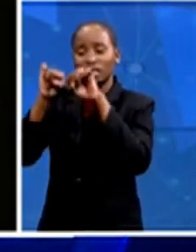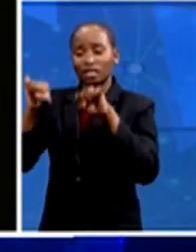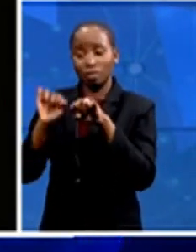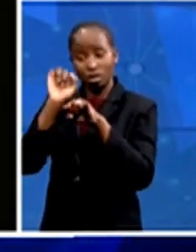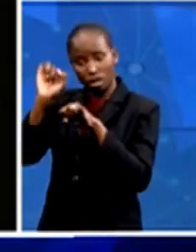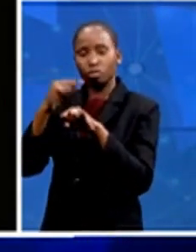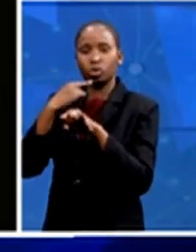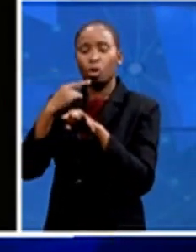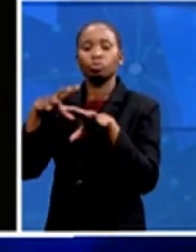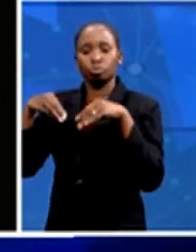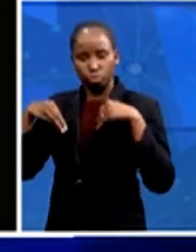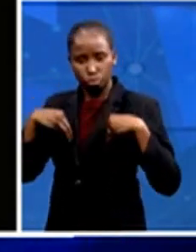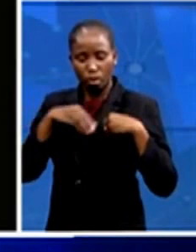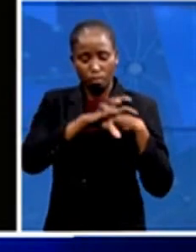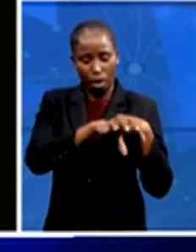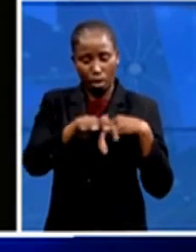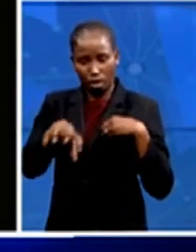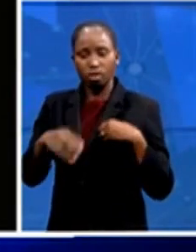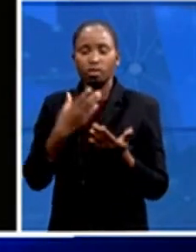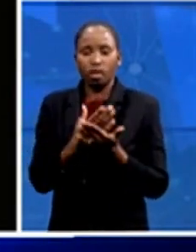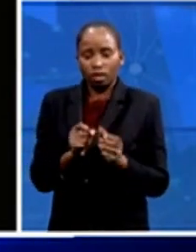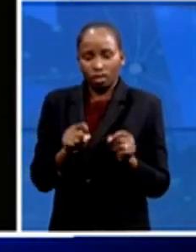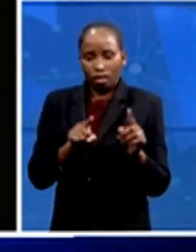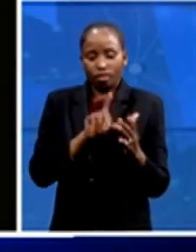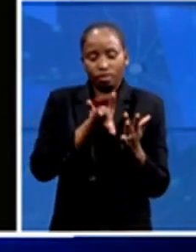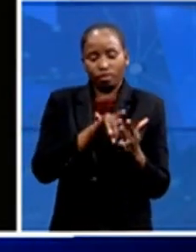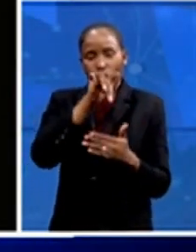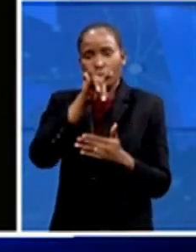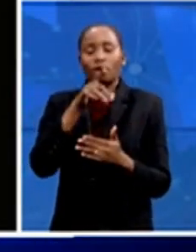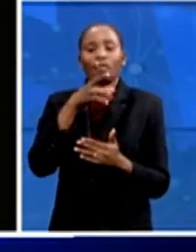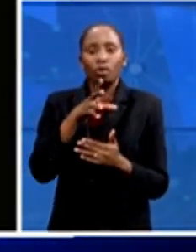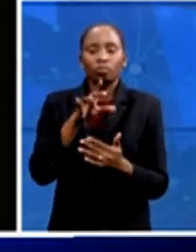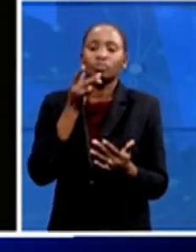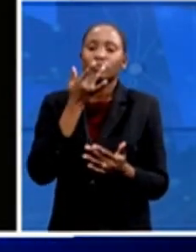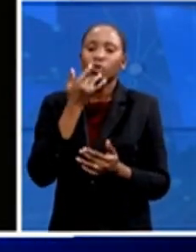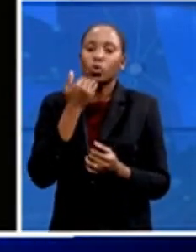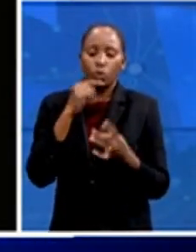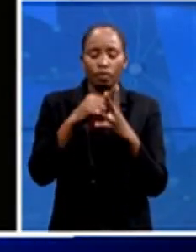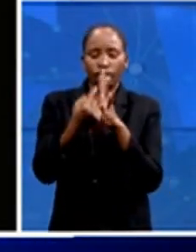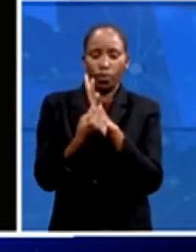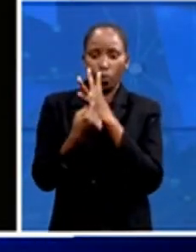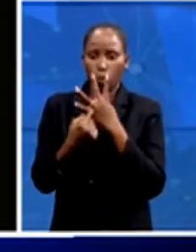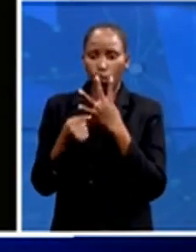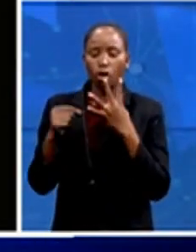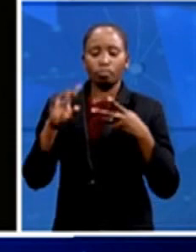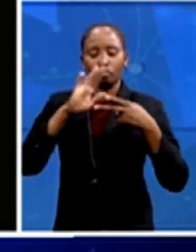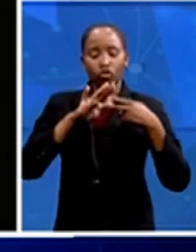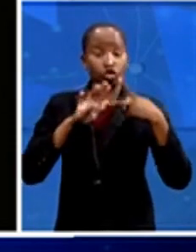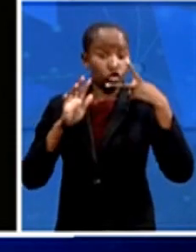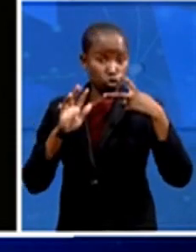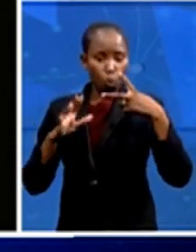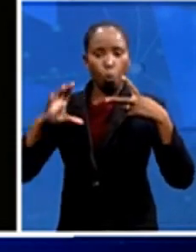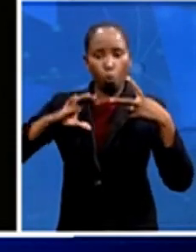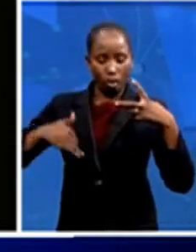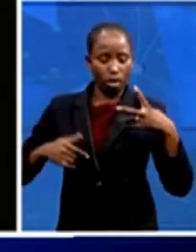for their candidates. 4 candidates are selected, 2 females and 2 males, and the candidates are discussed for